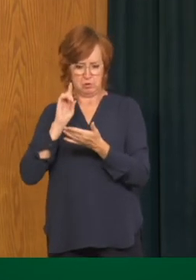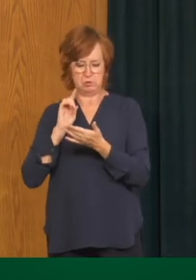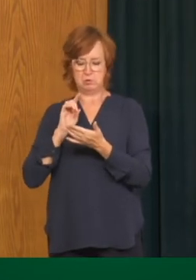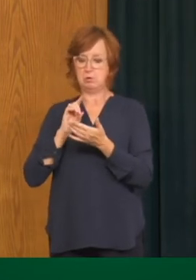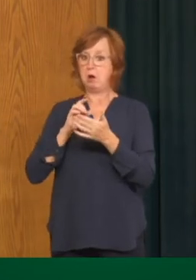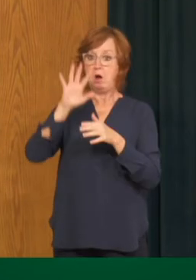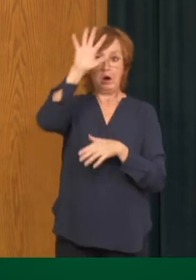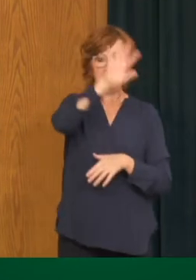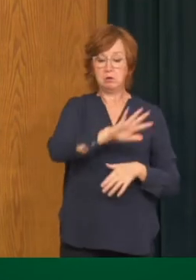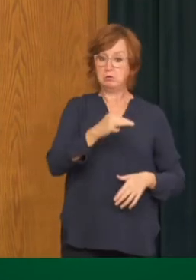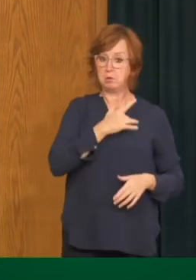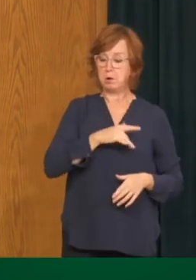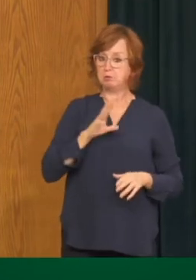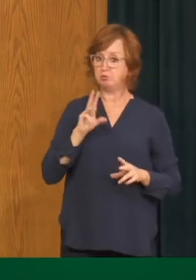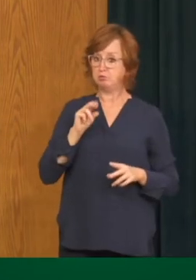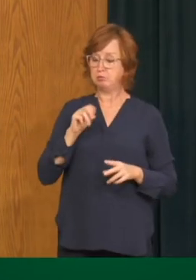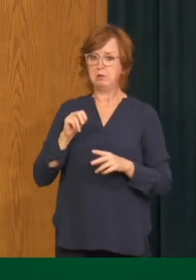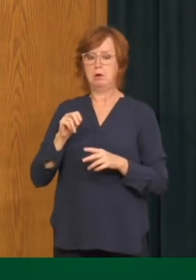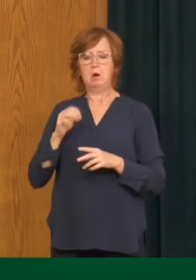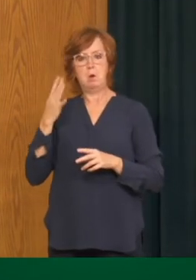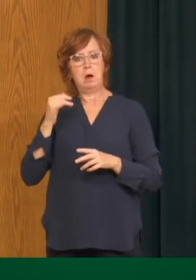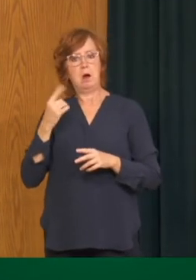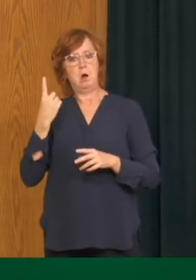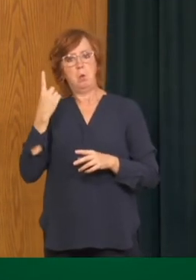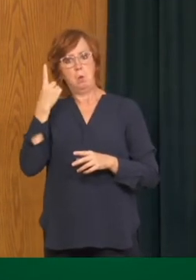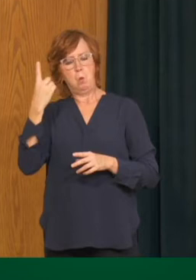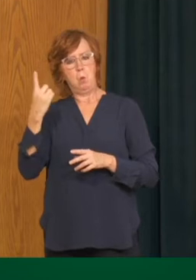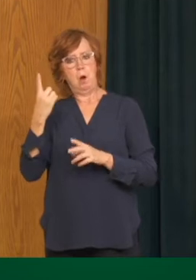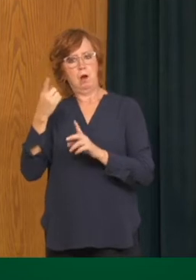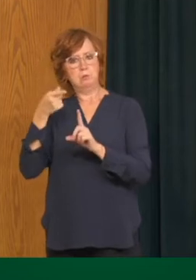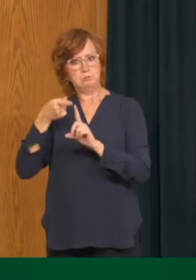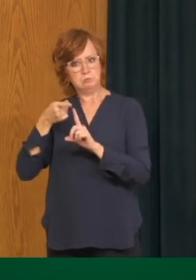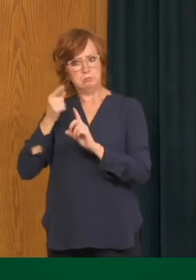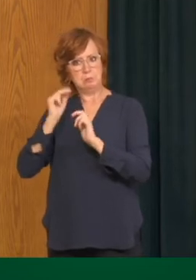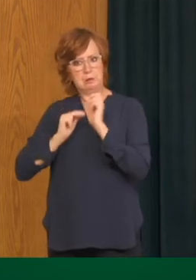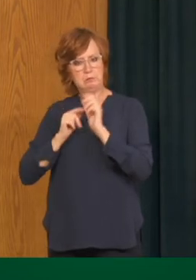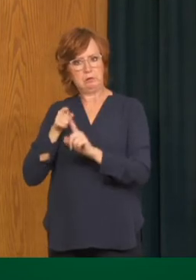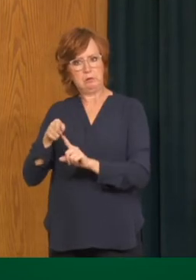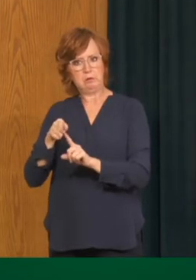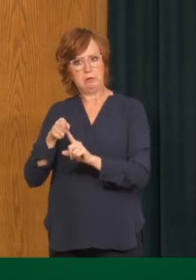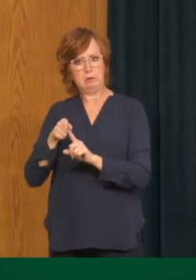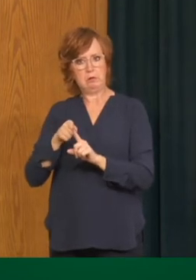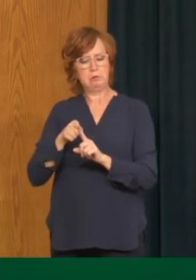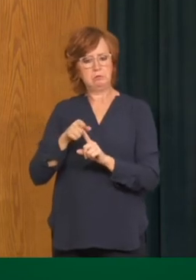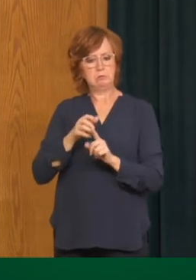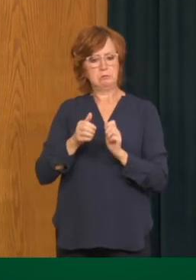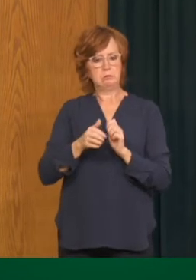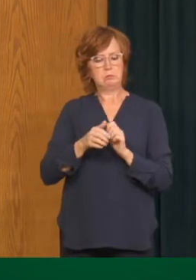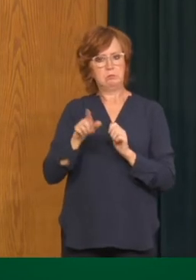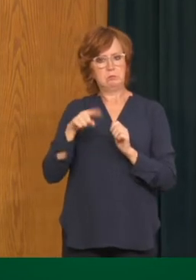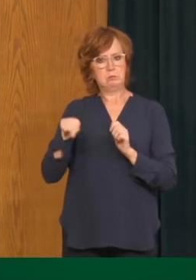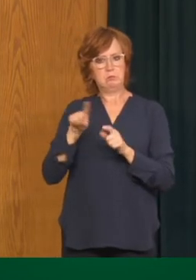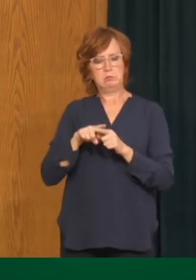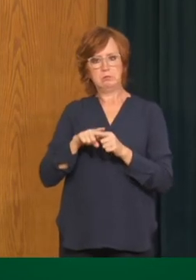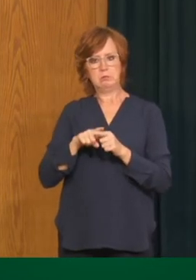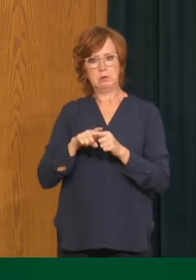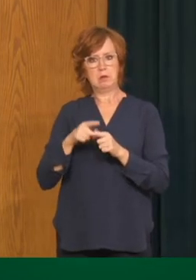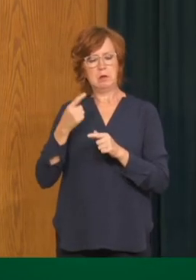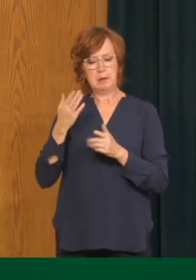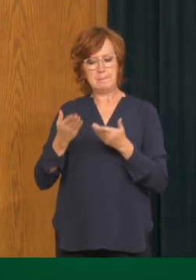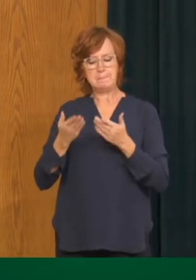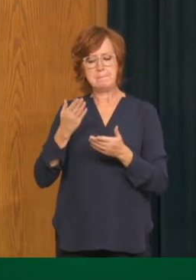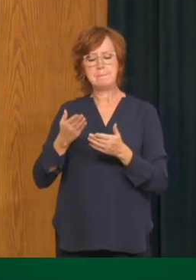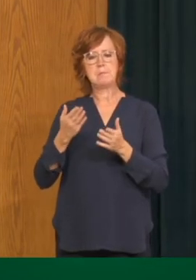facilities, not cross divisions, but specific facilities that may be subject to public health, be at a somewhat higher risk. Should we have